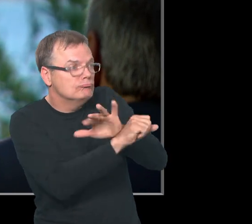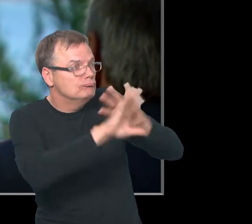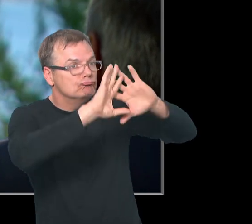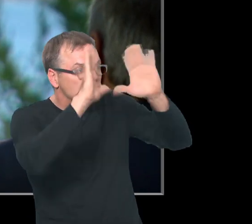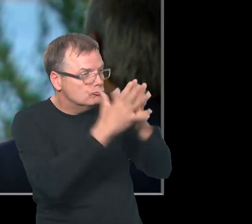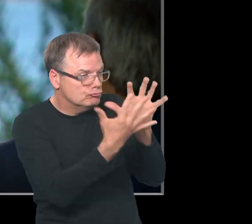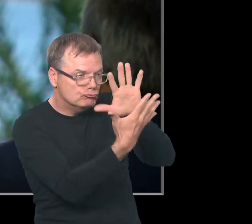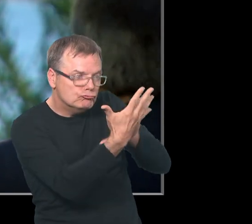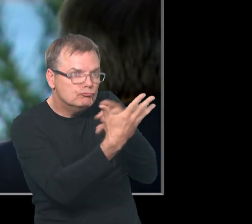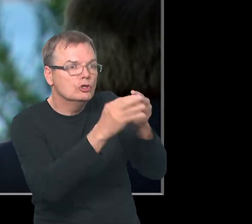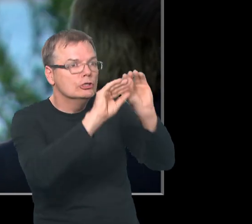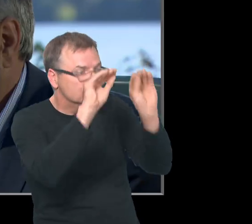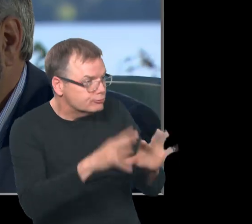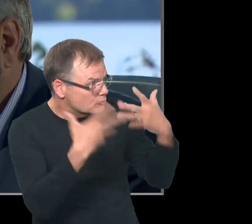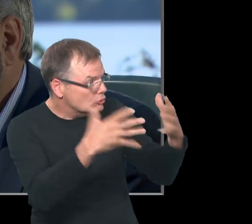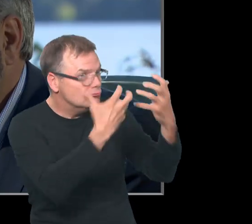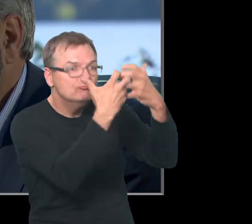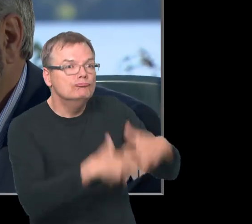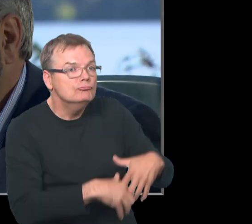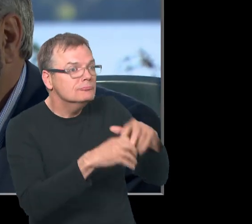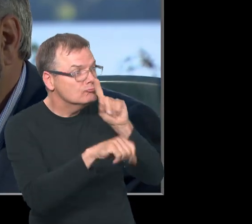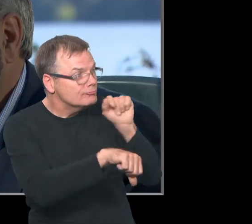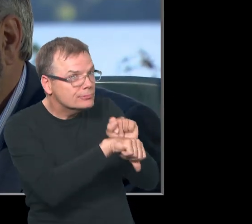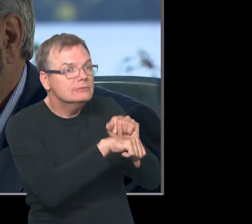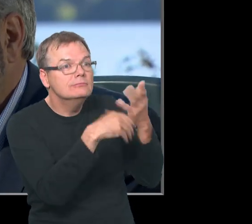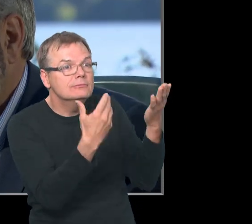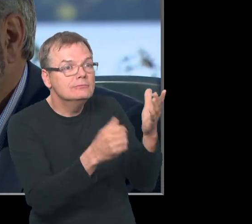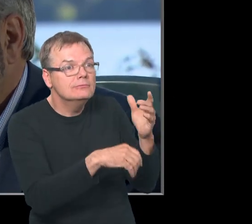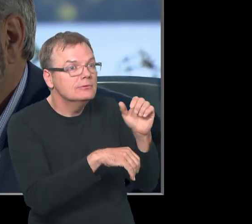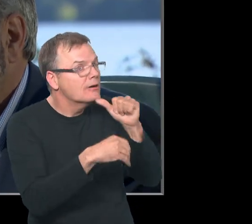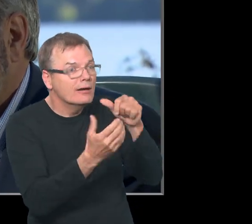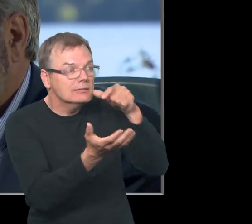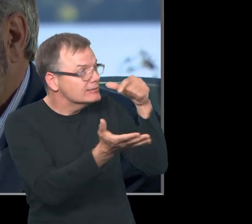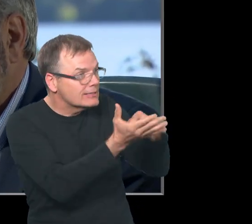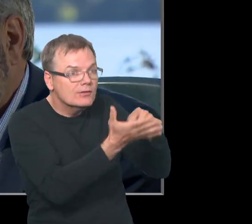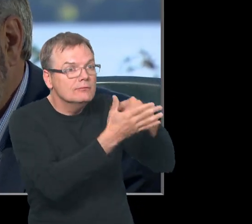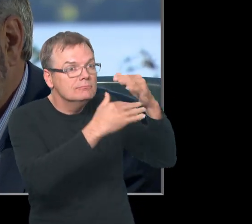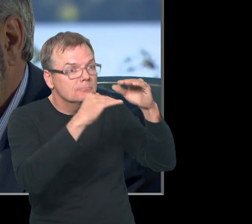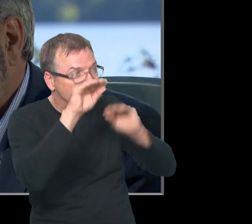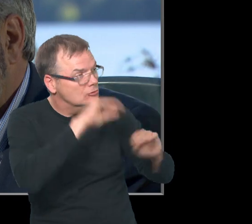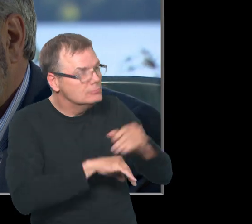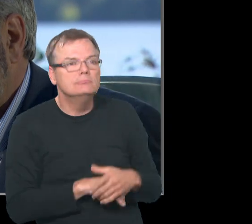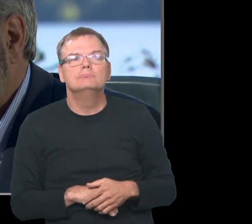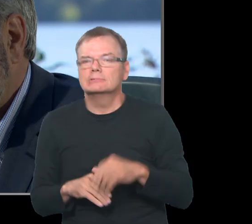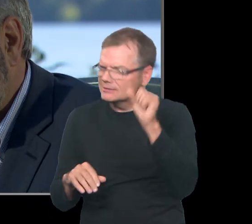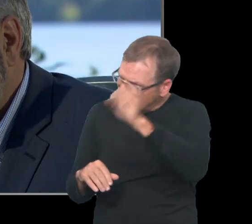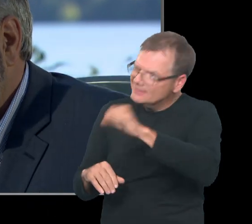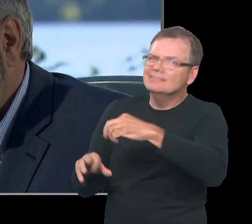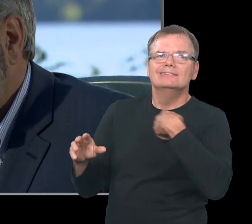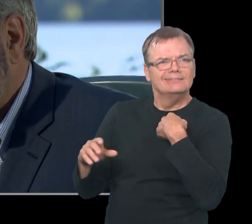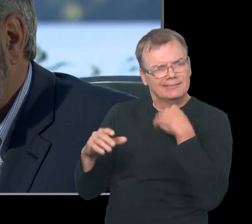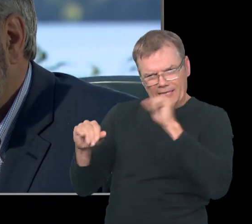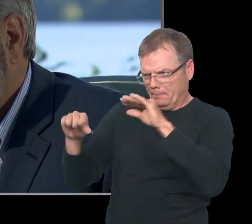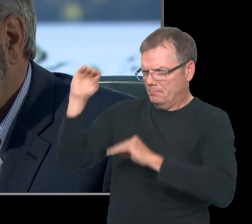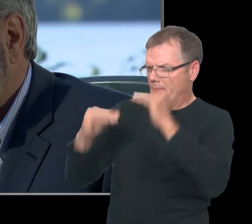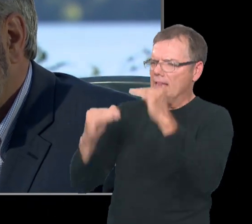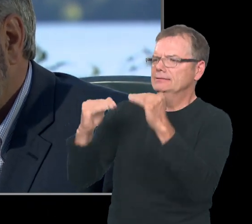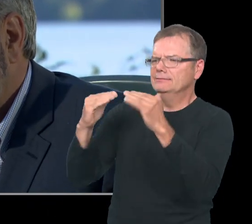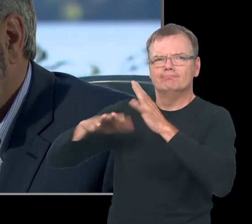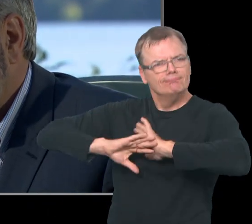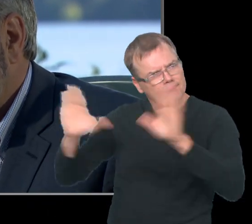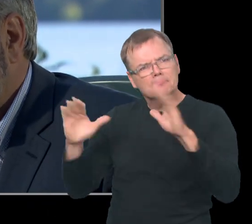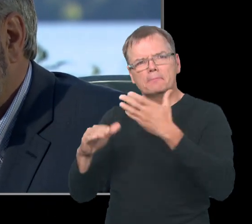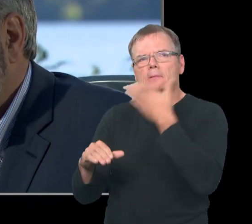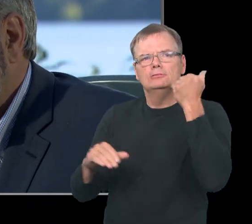position. Yes, by balanced, mid-September. Balanced budget. Yes, the NDP has the best record for balanced budgets of any political party in Canada, and I'm going to maintain that proud tradition.